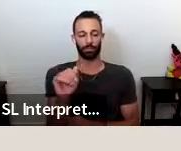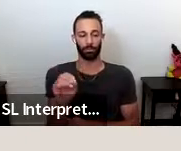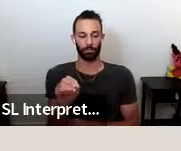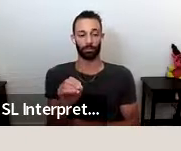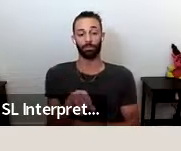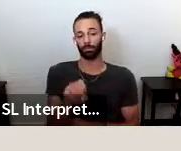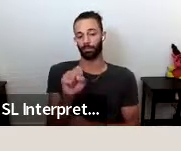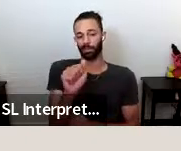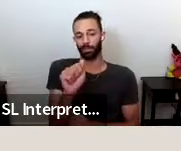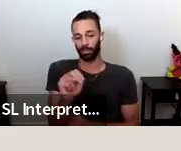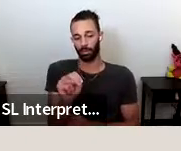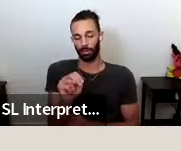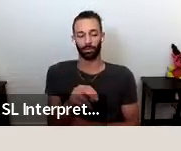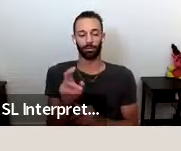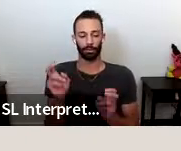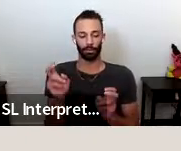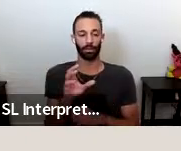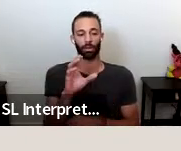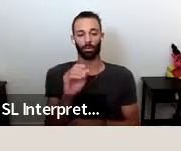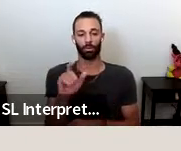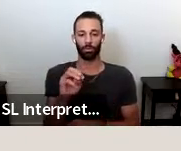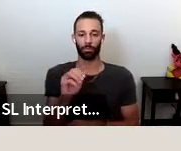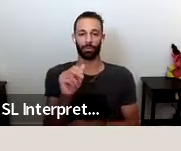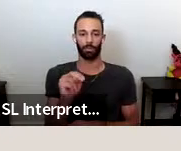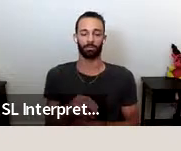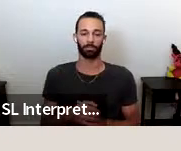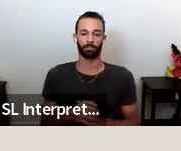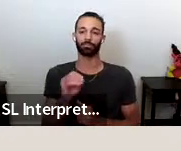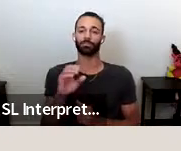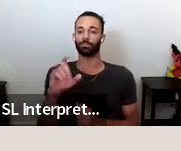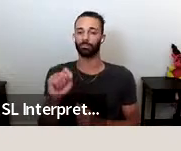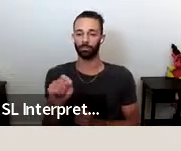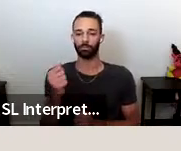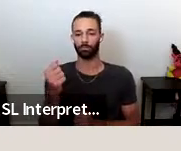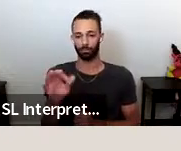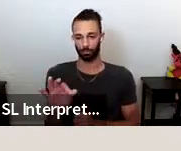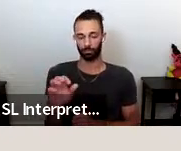San Coleman, October 19th, 2024.